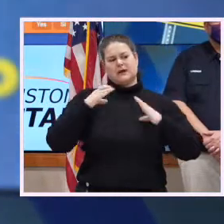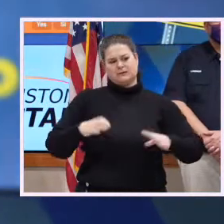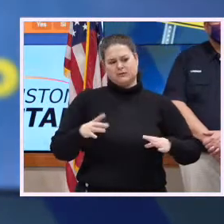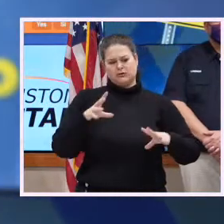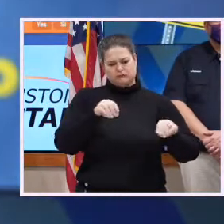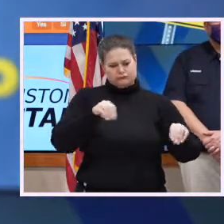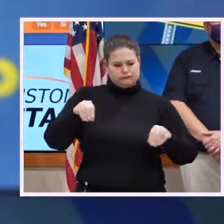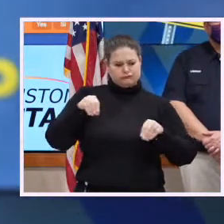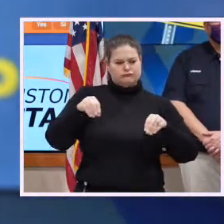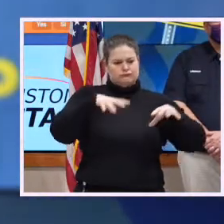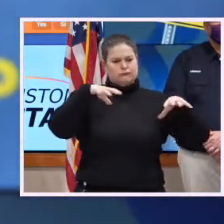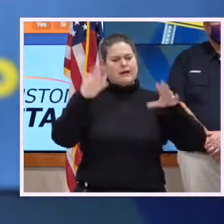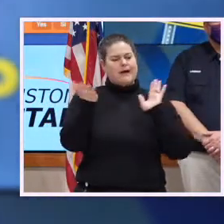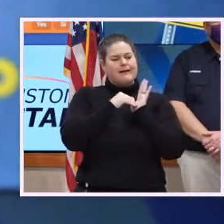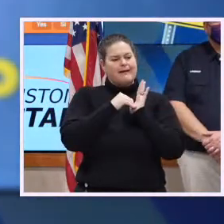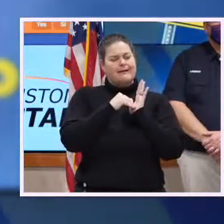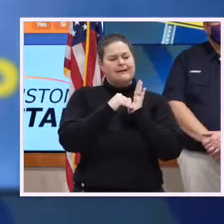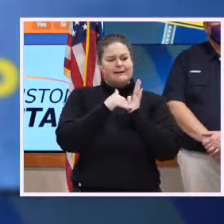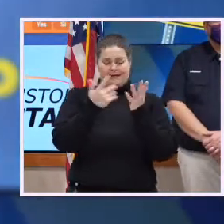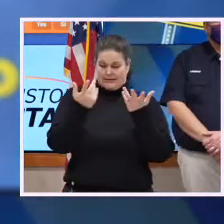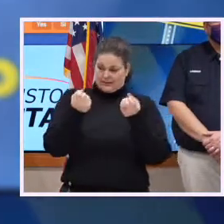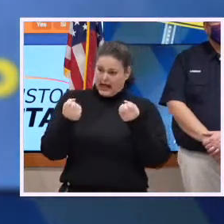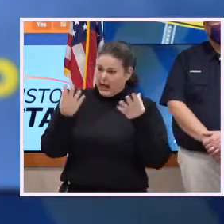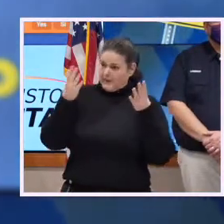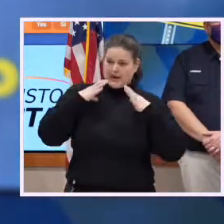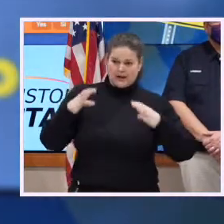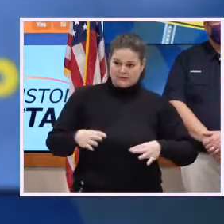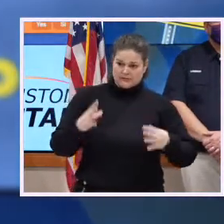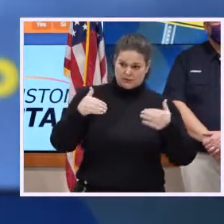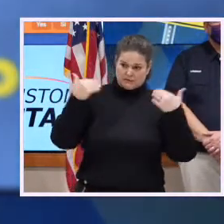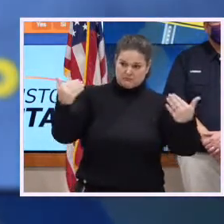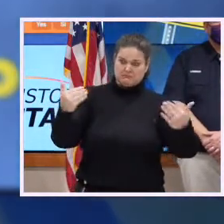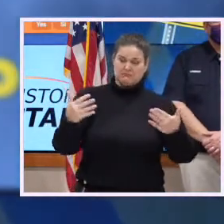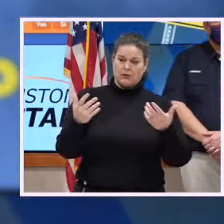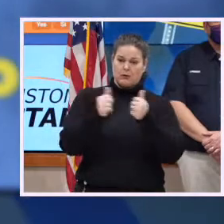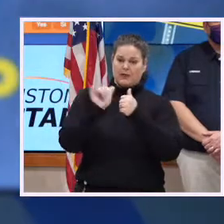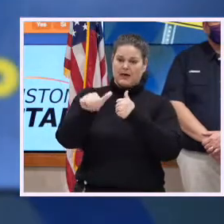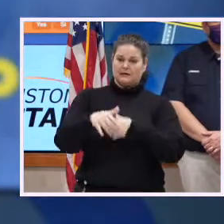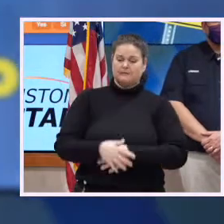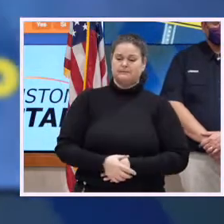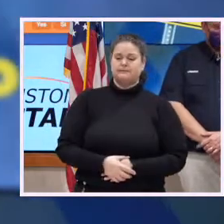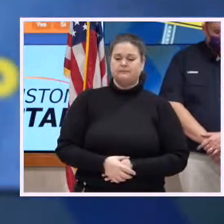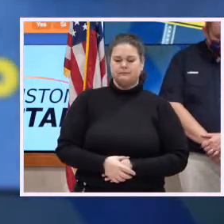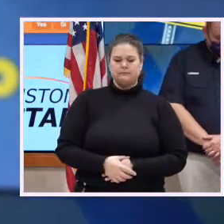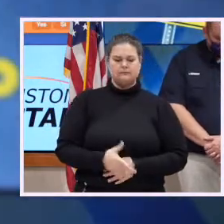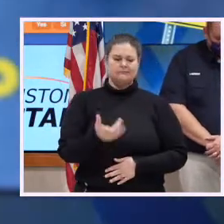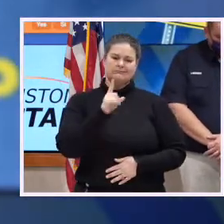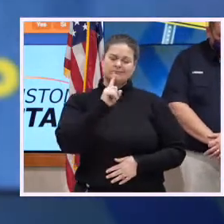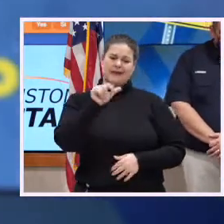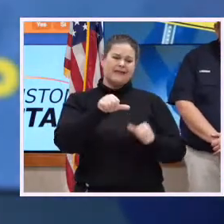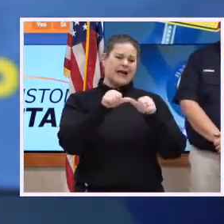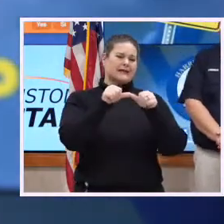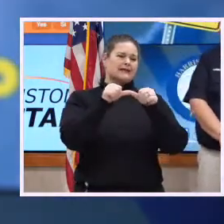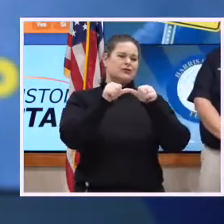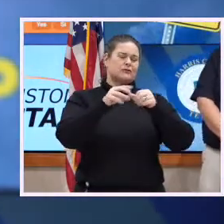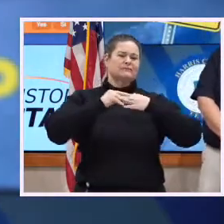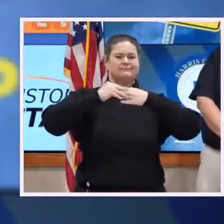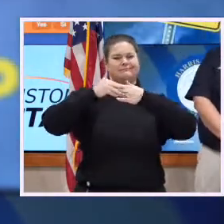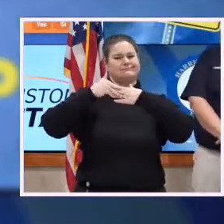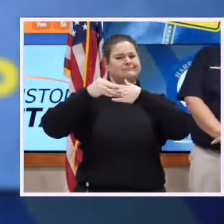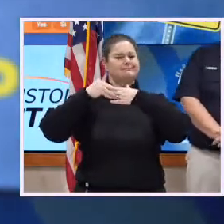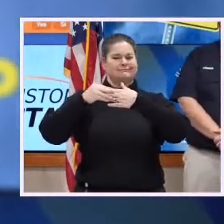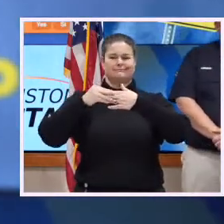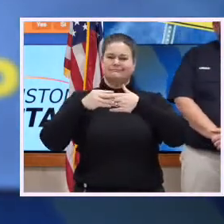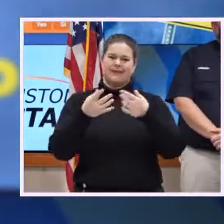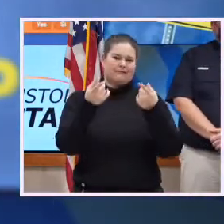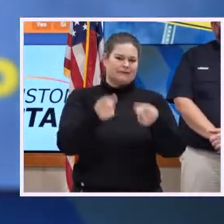Have you been a part of that? And how many customers have you done as a result of that? Sure. So this continues to be a fluid event